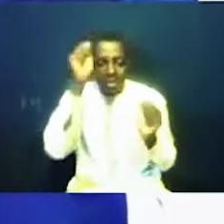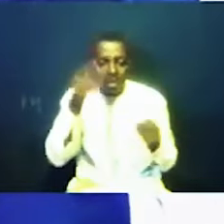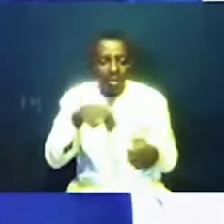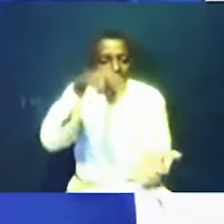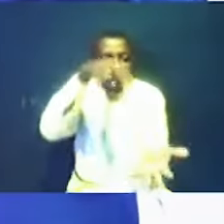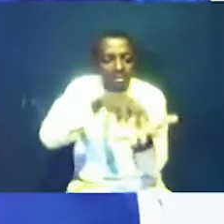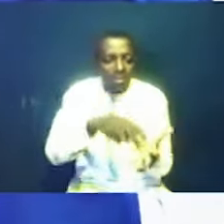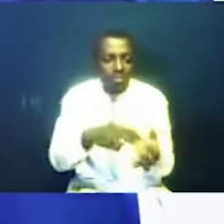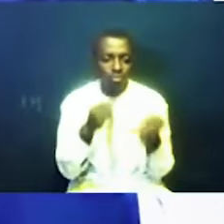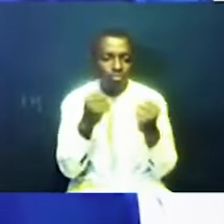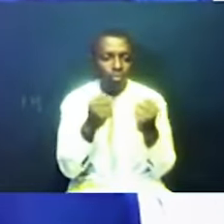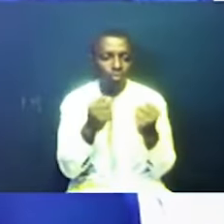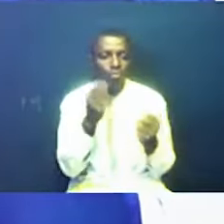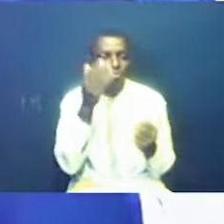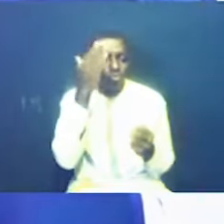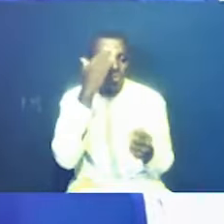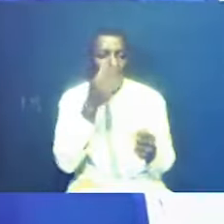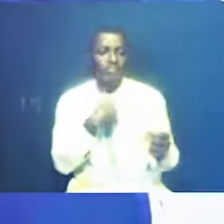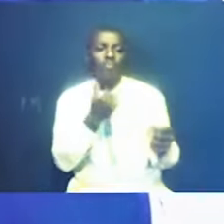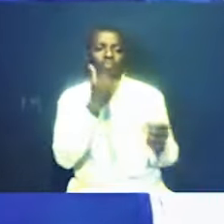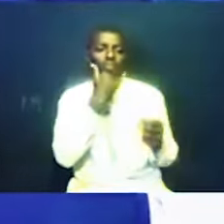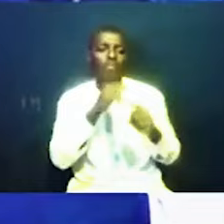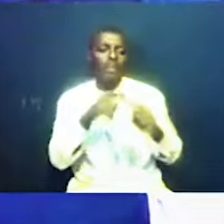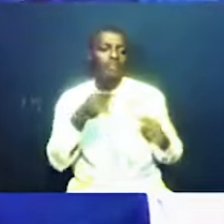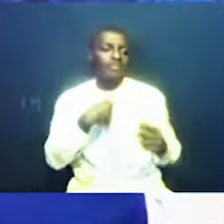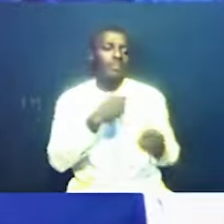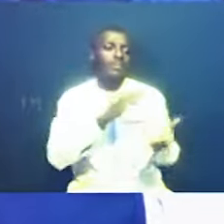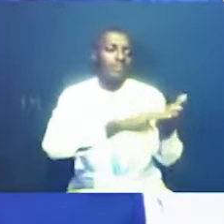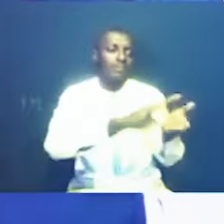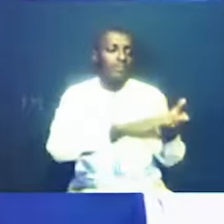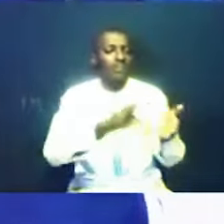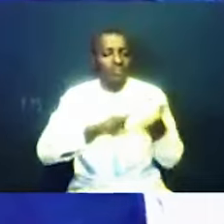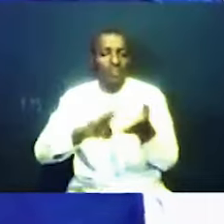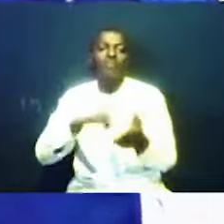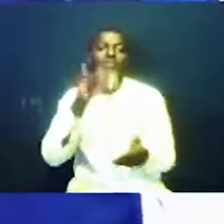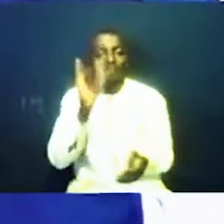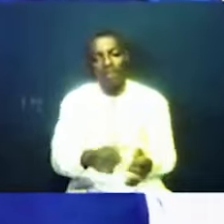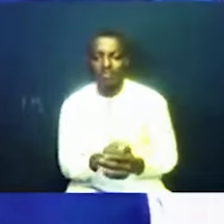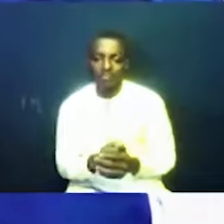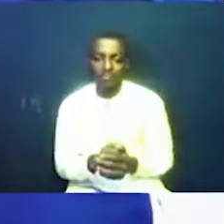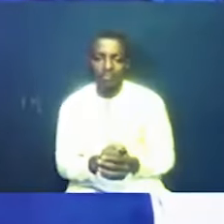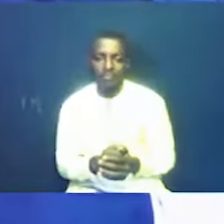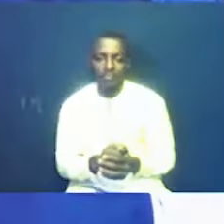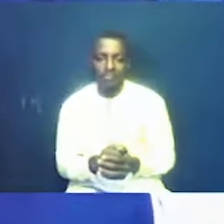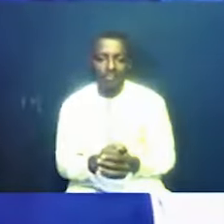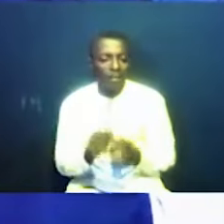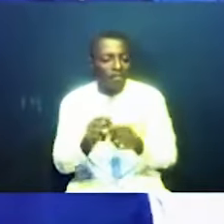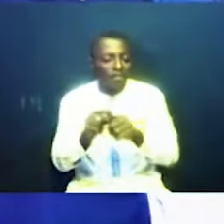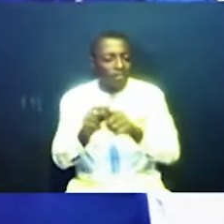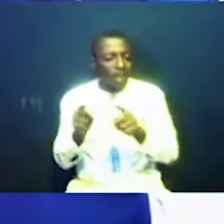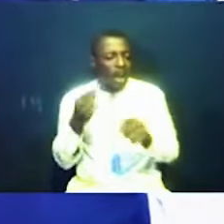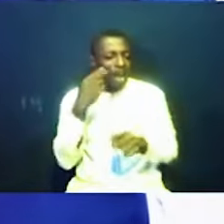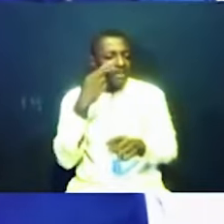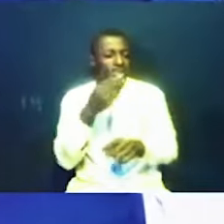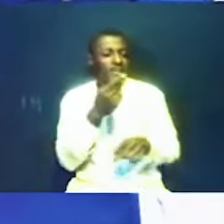We saw Peter whose heart sometimes fear human beings playing hypocrisy.